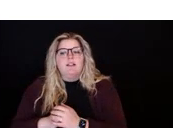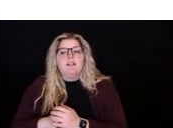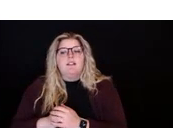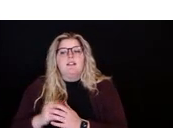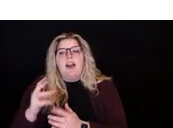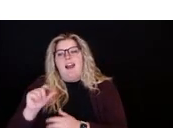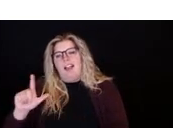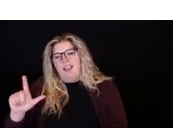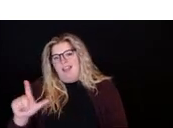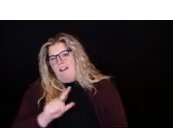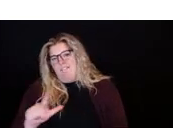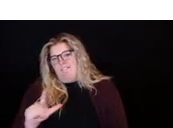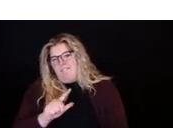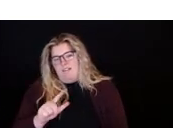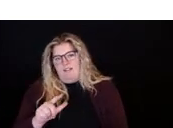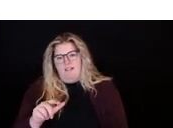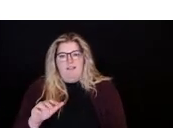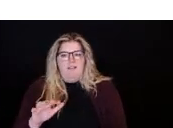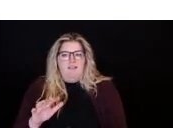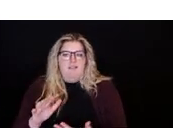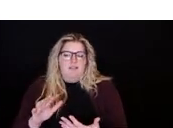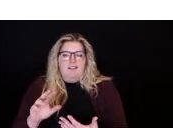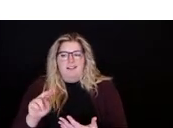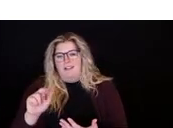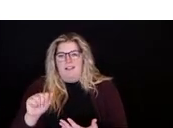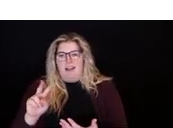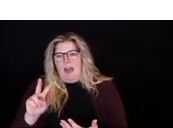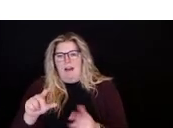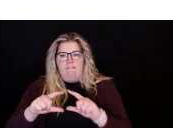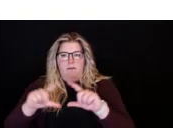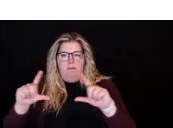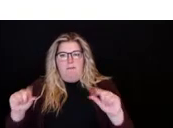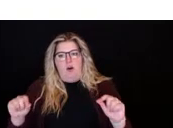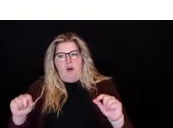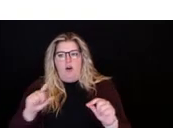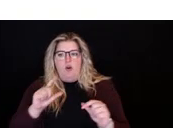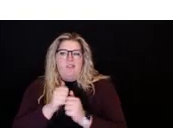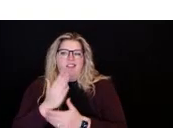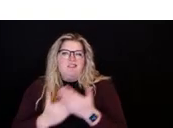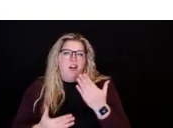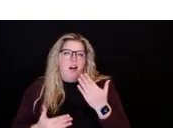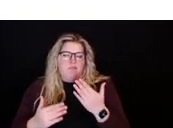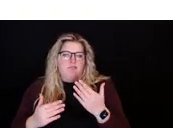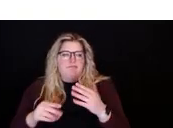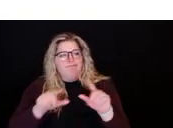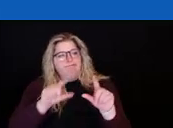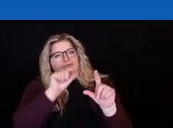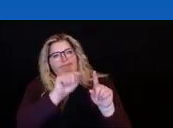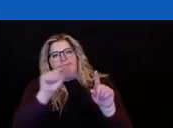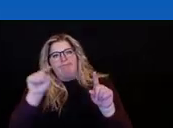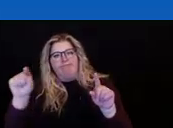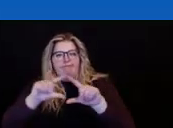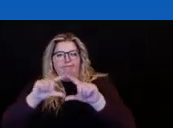left-hand navigation bar with a few navigation items displayed.